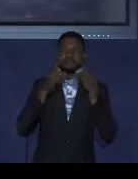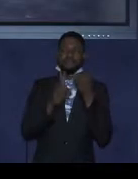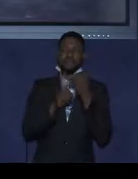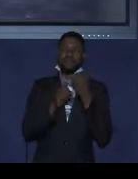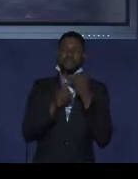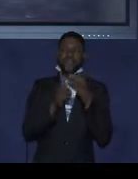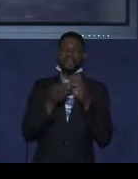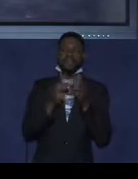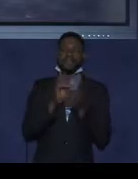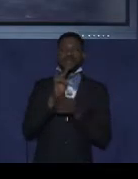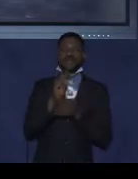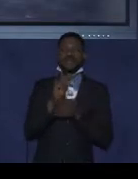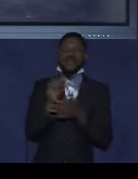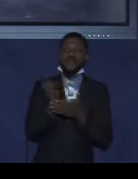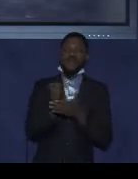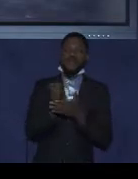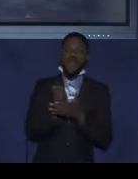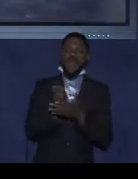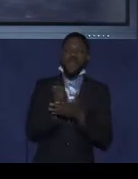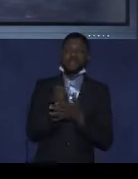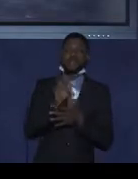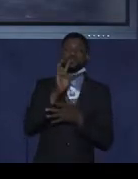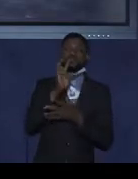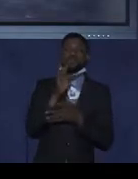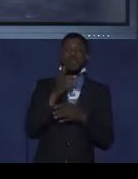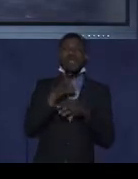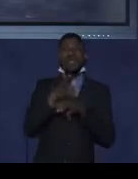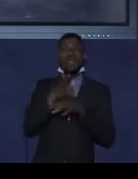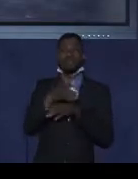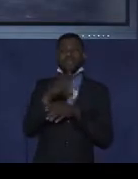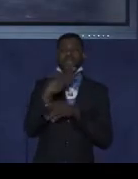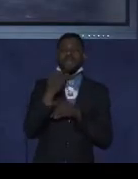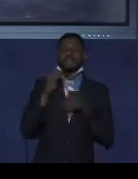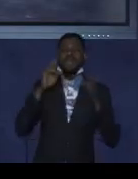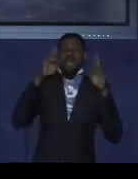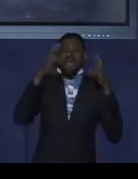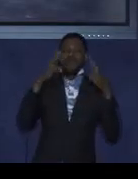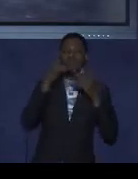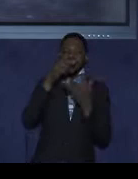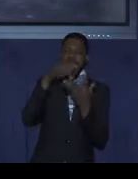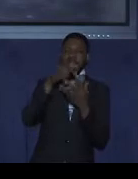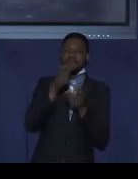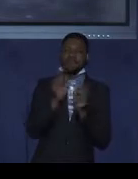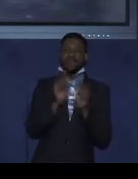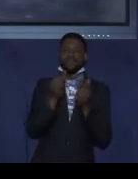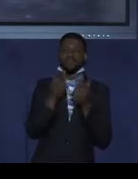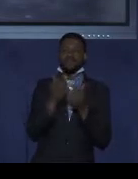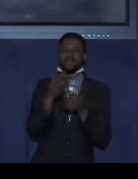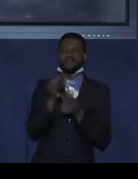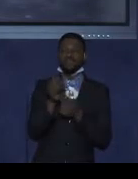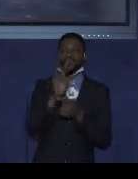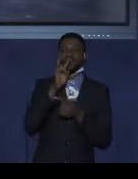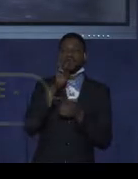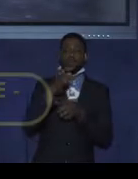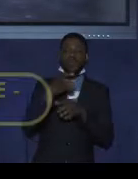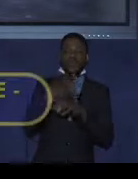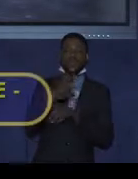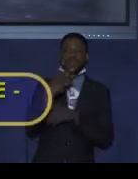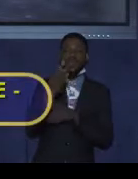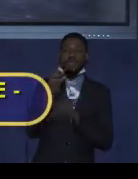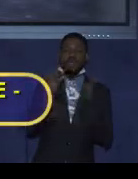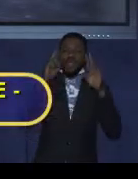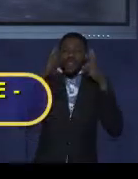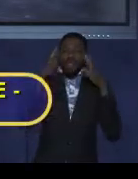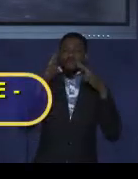conflict. Question number 2, write 2 causes of conflict among groups. 2 causes